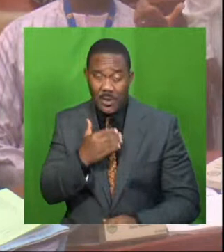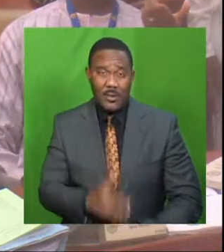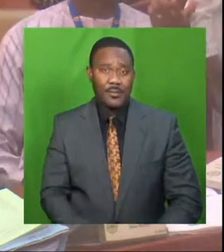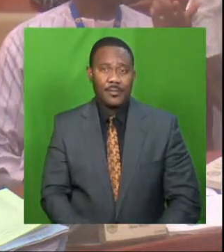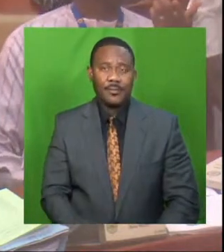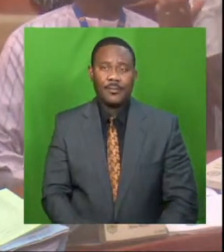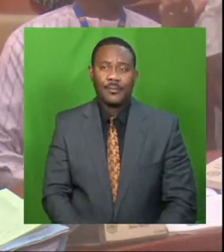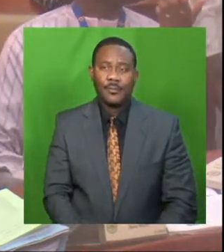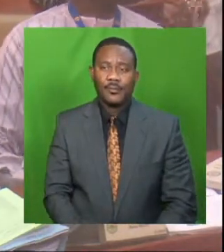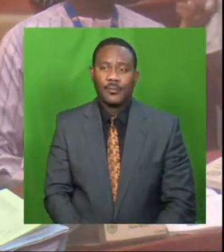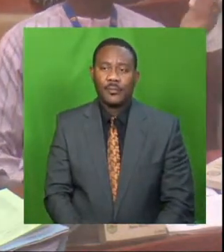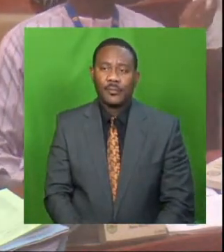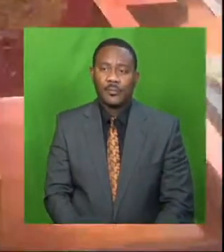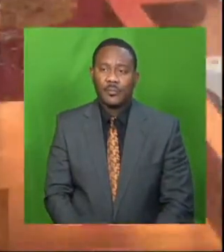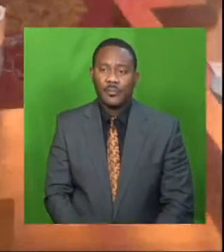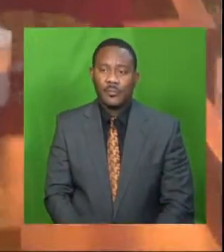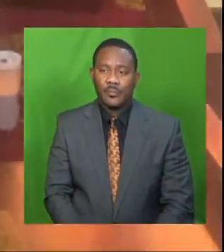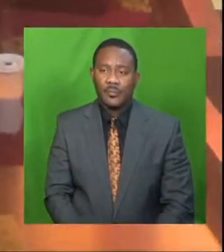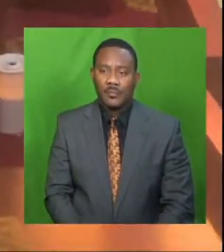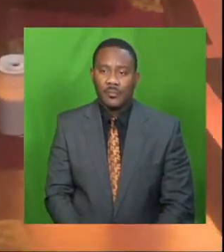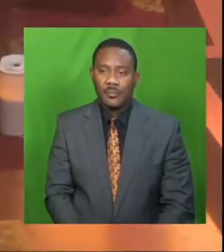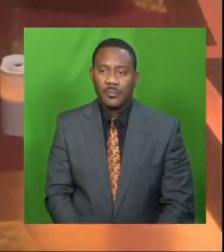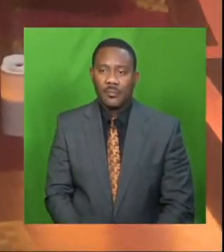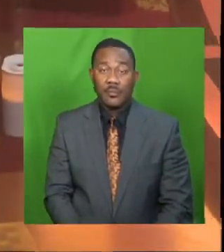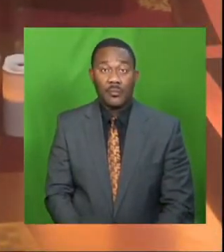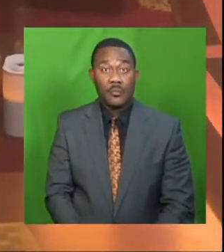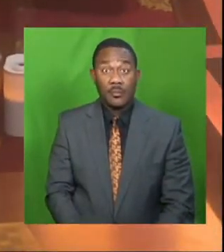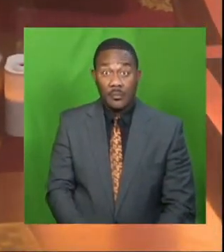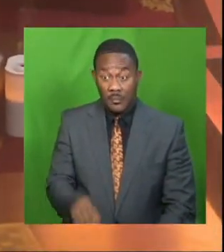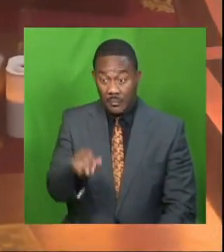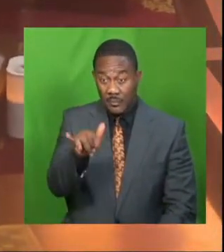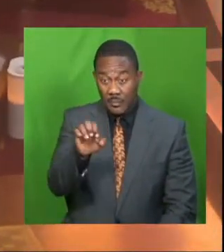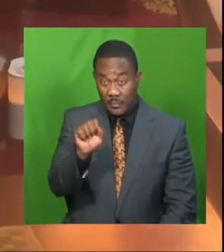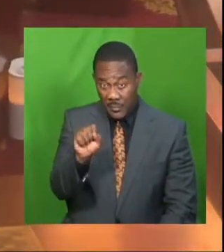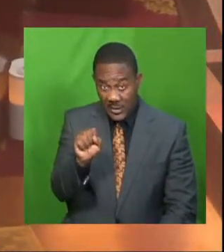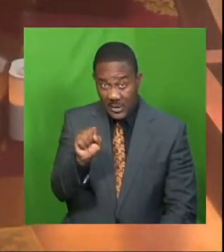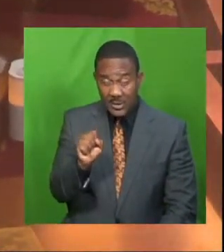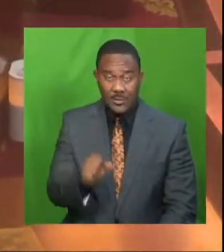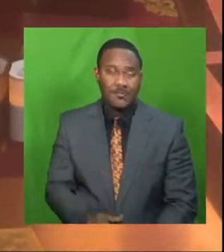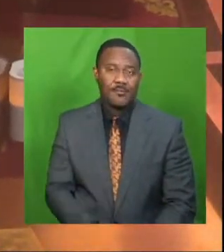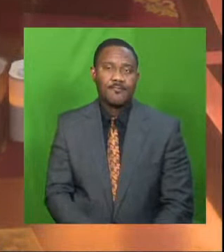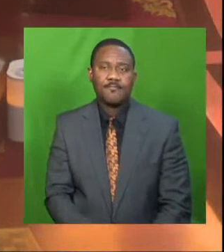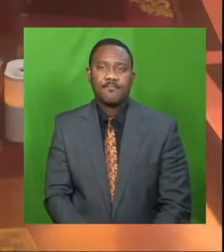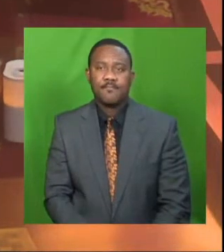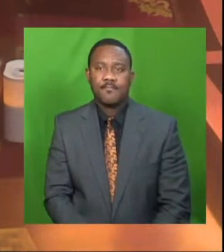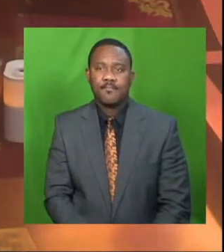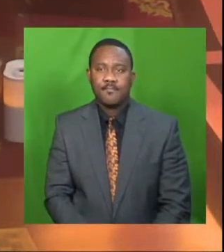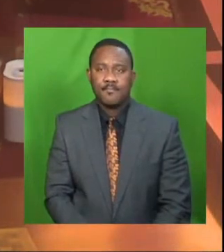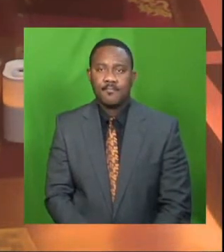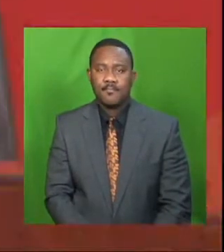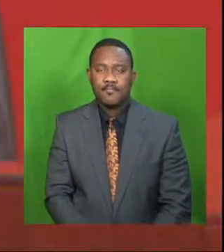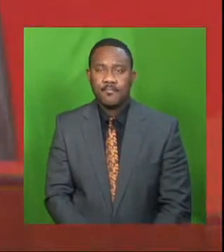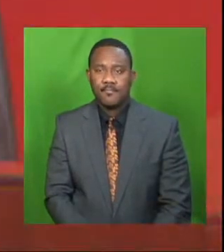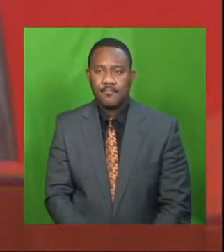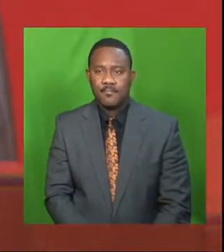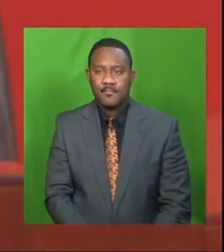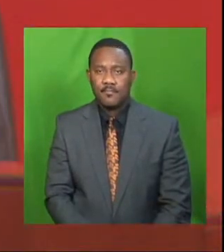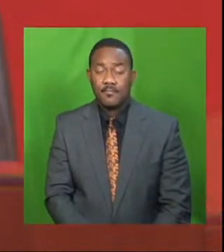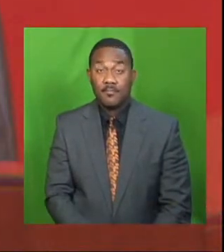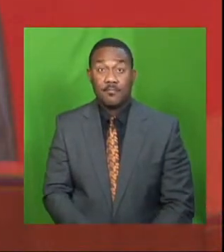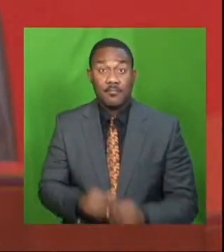The answer to that, Mr. Speaker, is yes. Thank you, Mr. Speaker. Very well. We move to